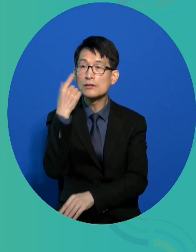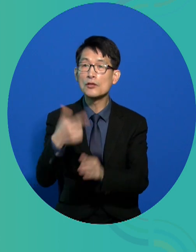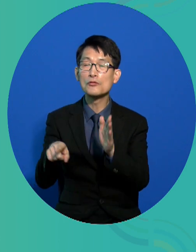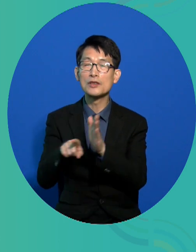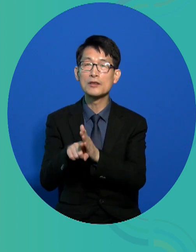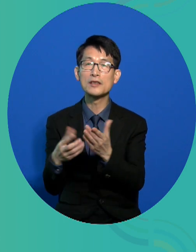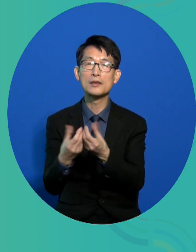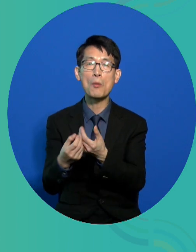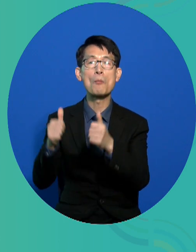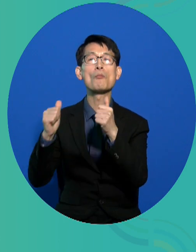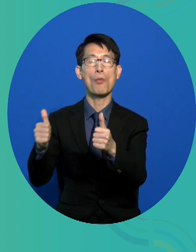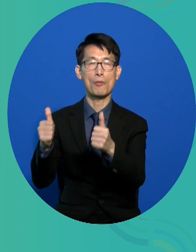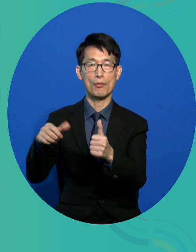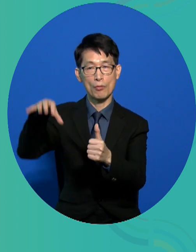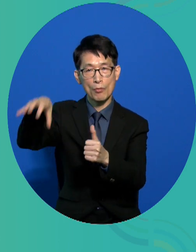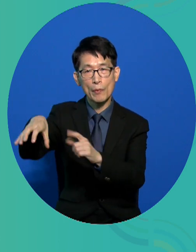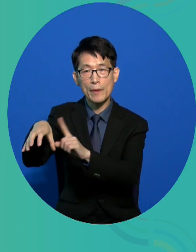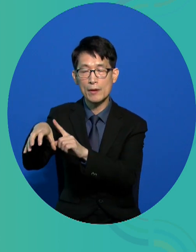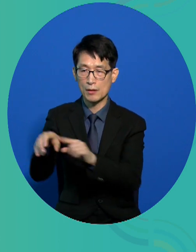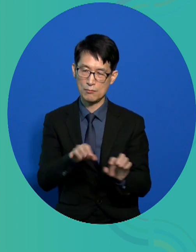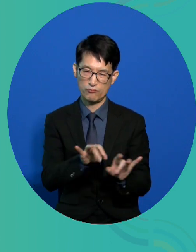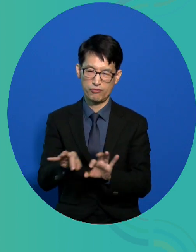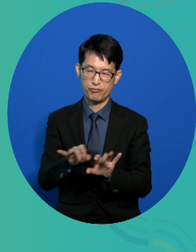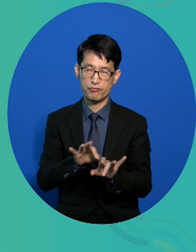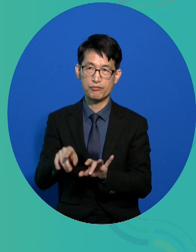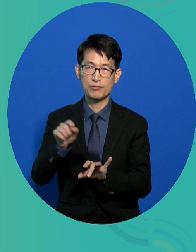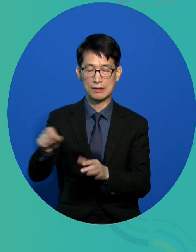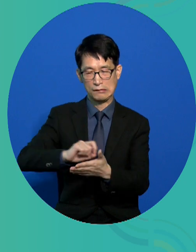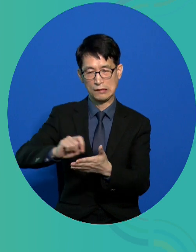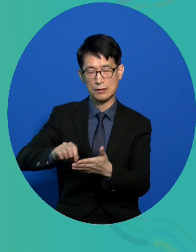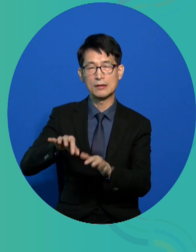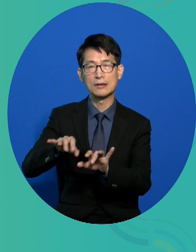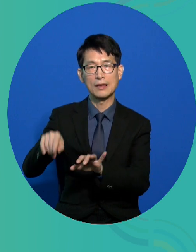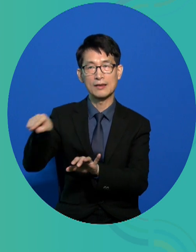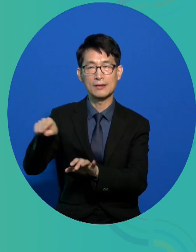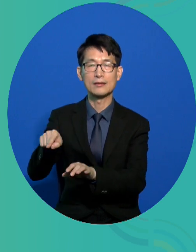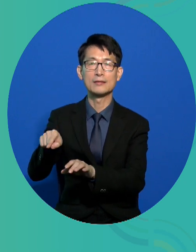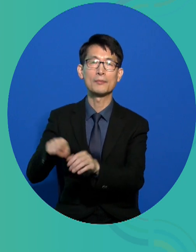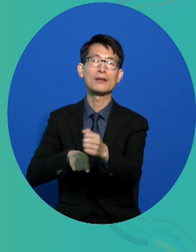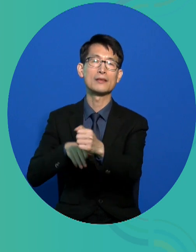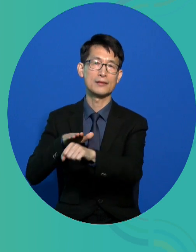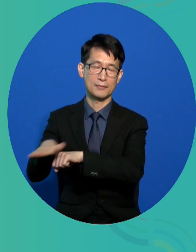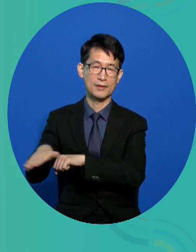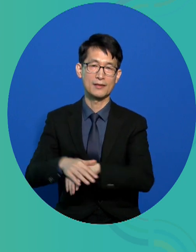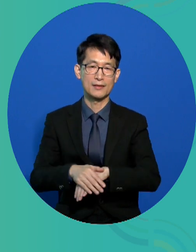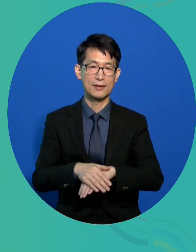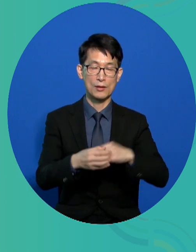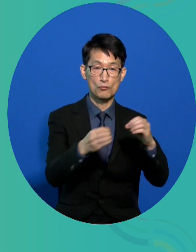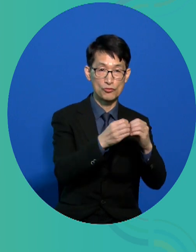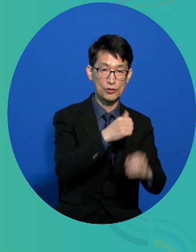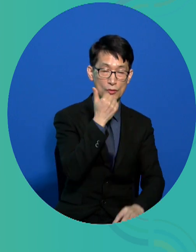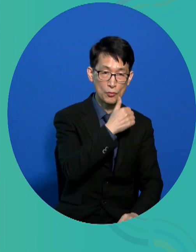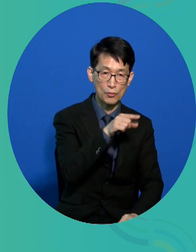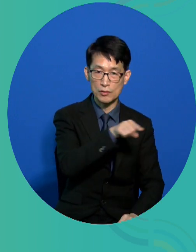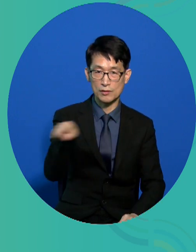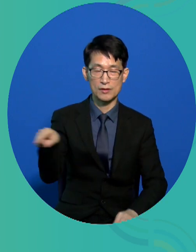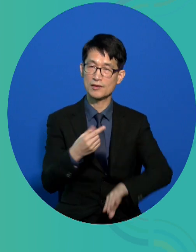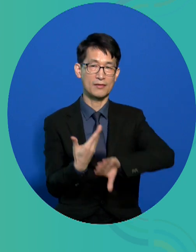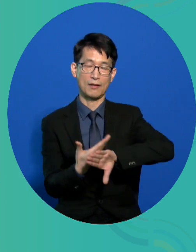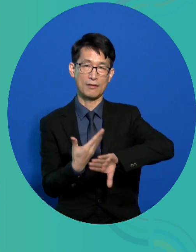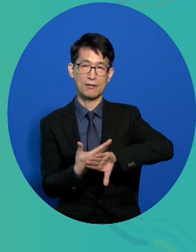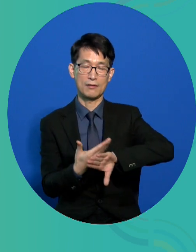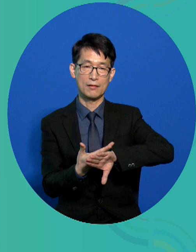stenography traditionally was used to have records produced after meetings. And in